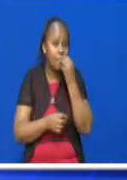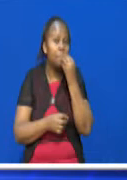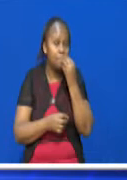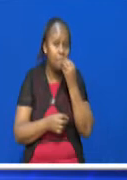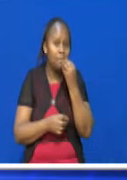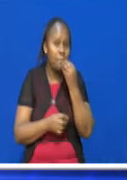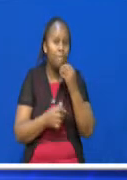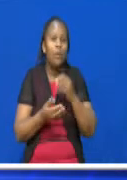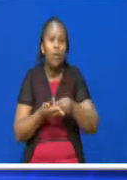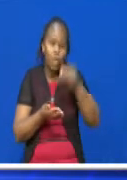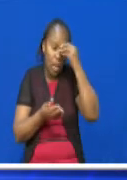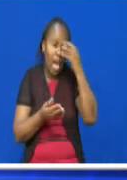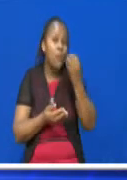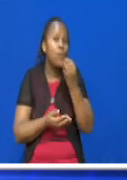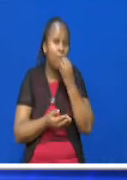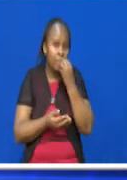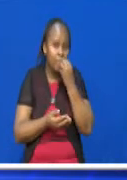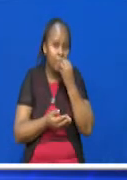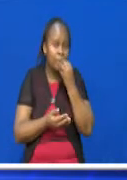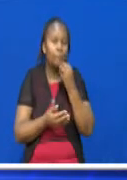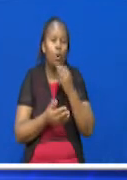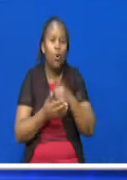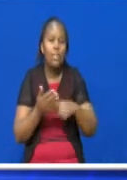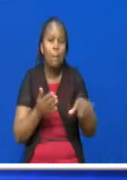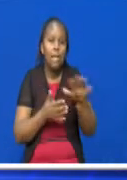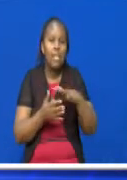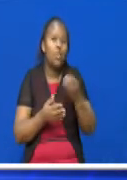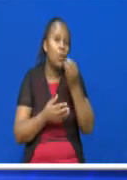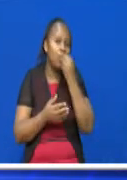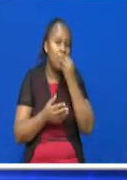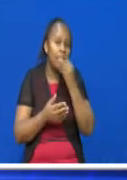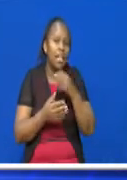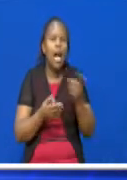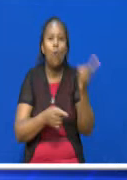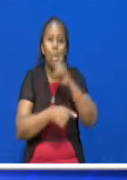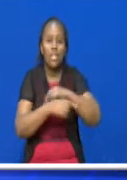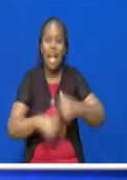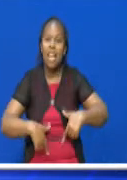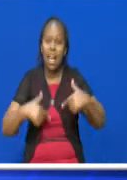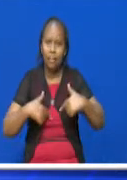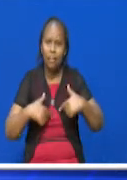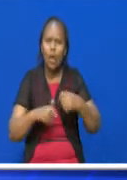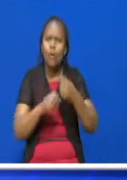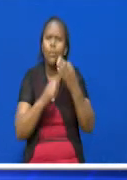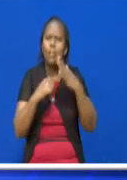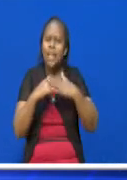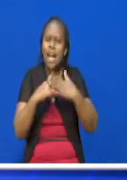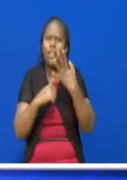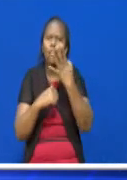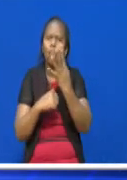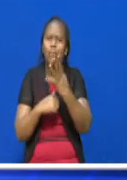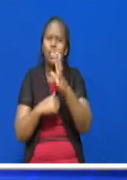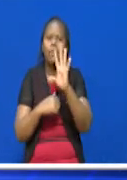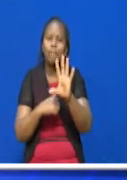Yeah, we are going to look at food, what we are basically consuming our day-to-day lives. From 9:45 to